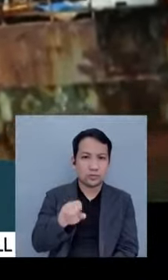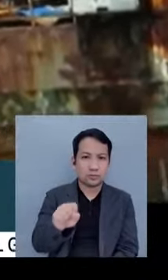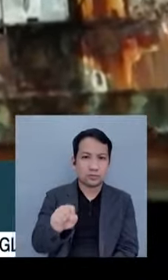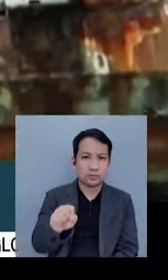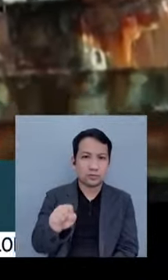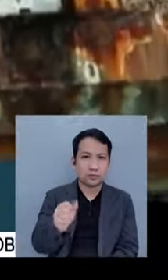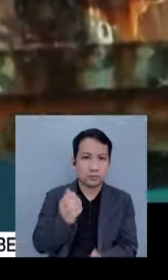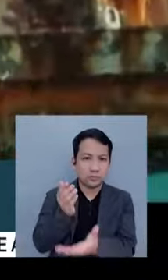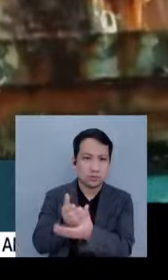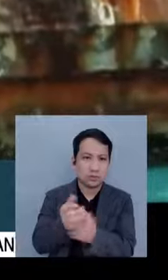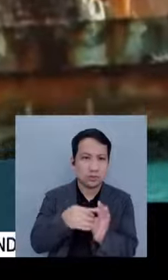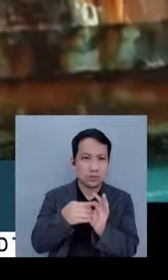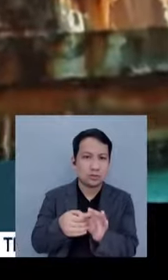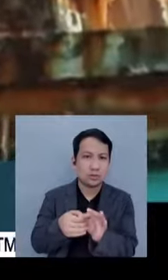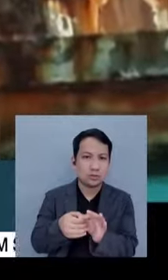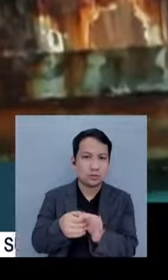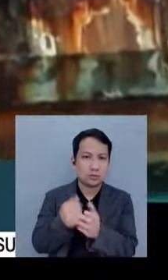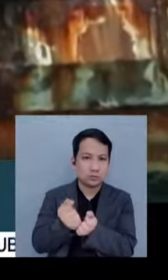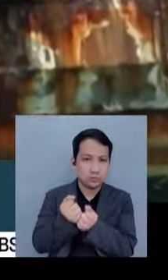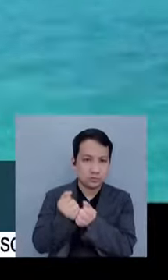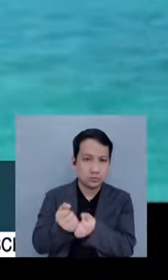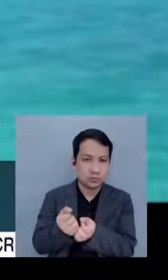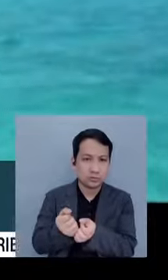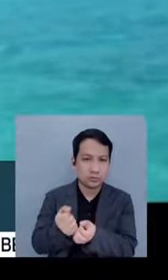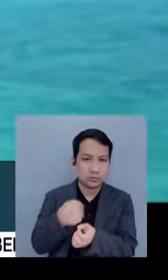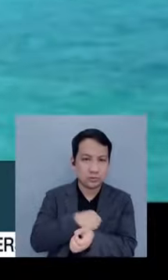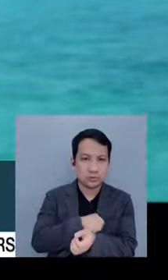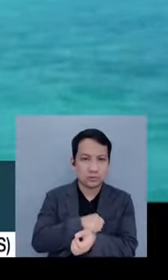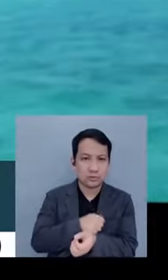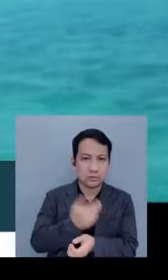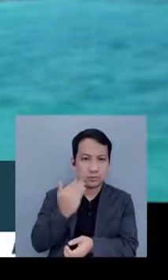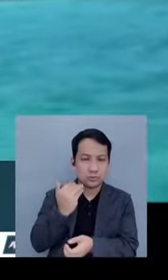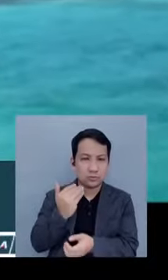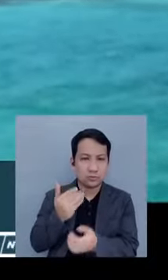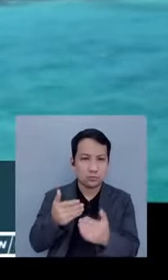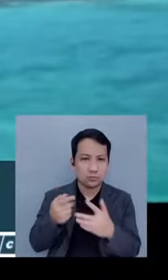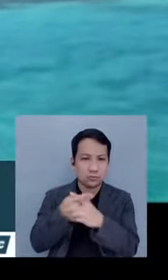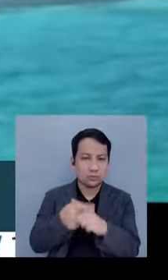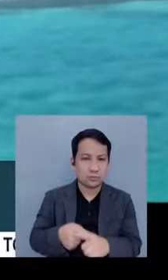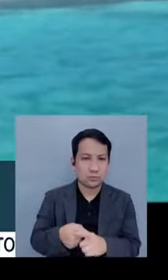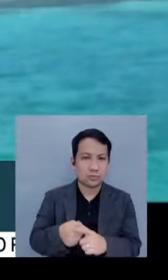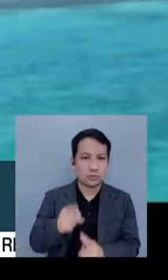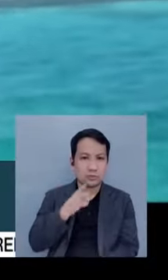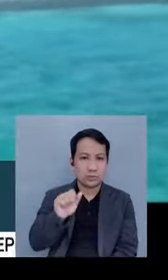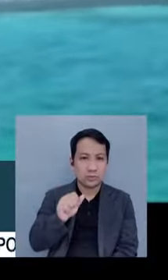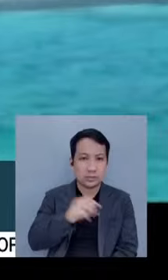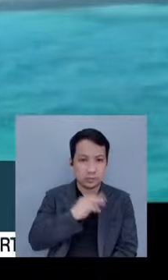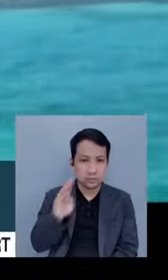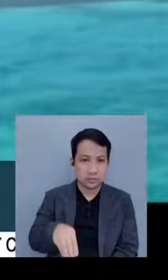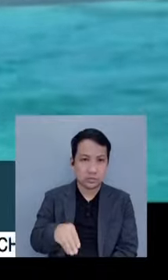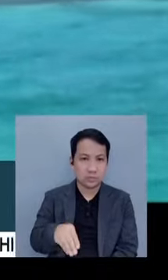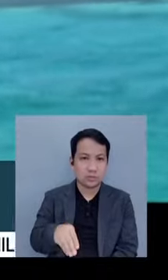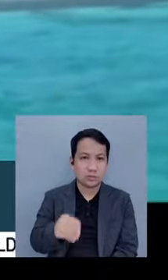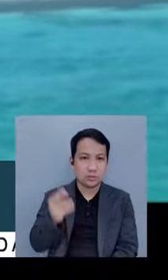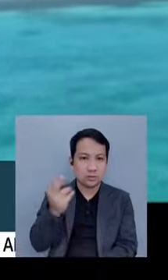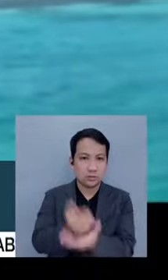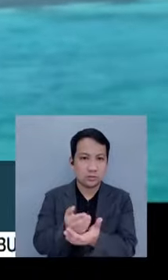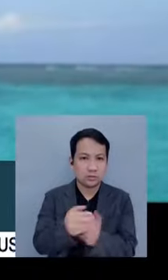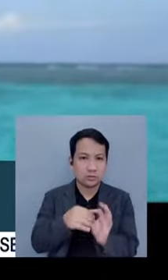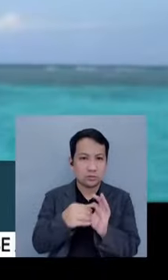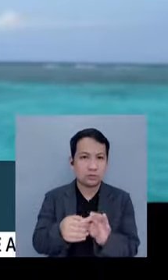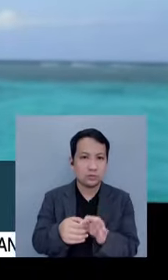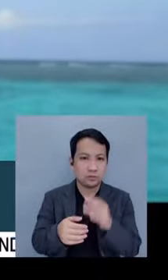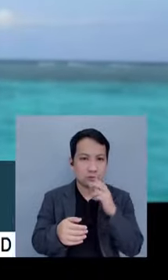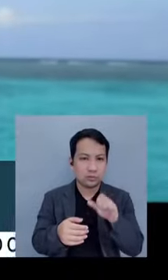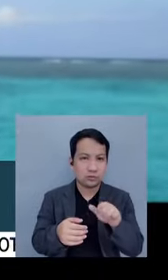there. The ship has served as the flashpoint of tensions between Beijing and Manila. For retired Justice Antonio Carpio,